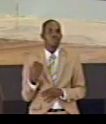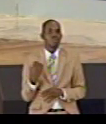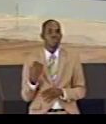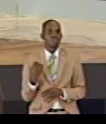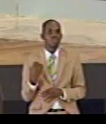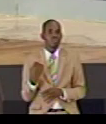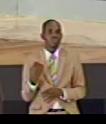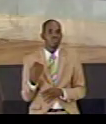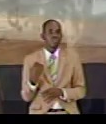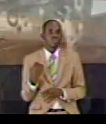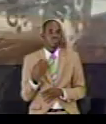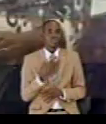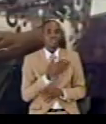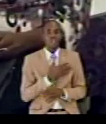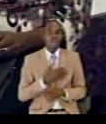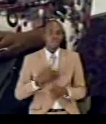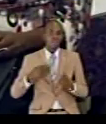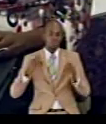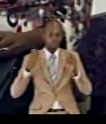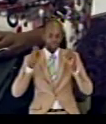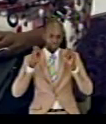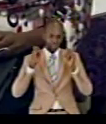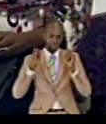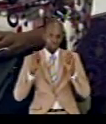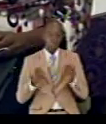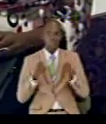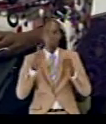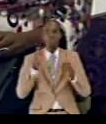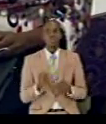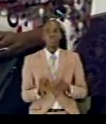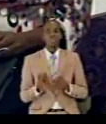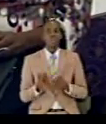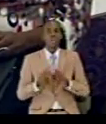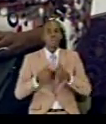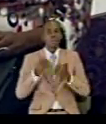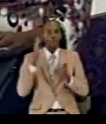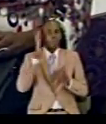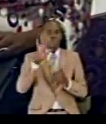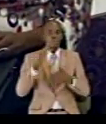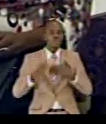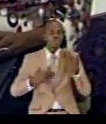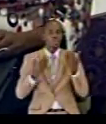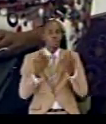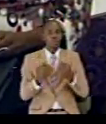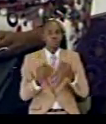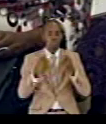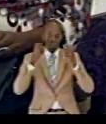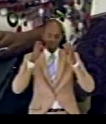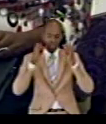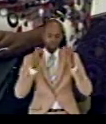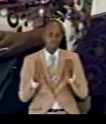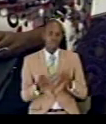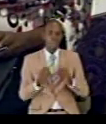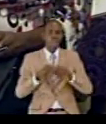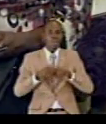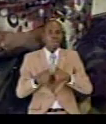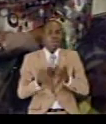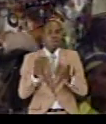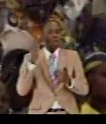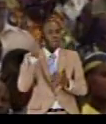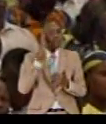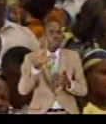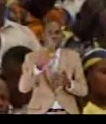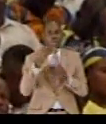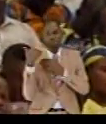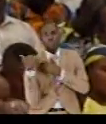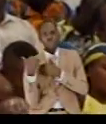tell me how your problem will vanish away. Tell me how the joy will come. Tell me how your body will be